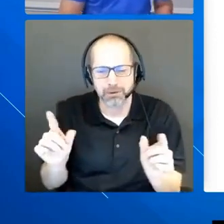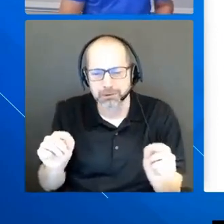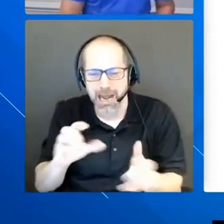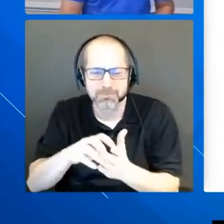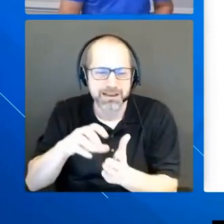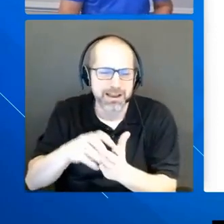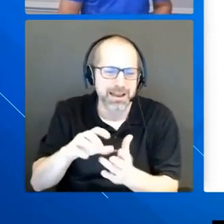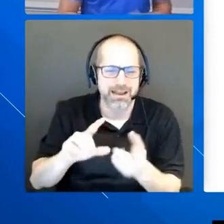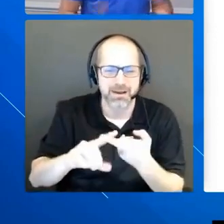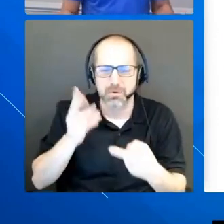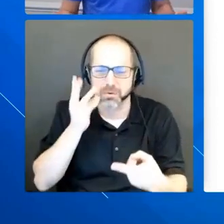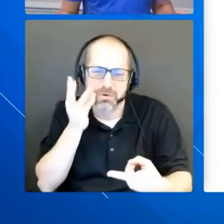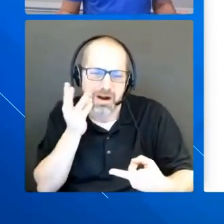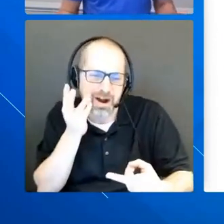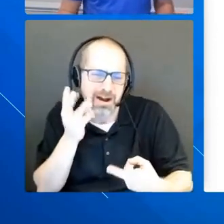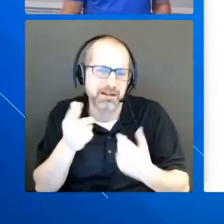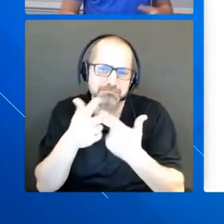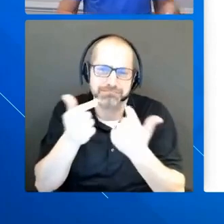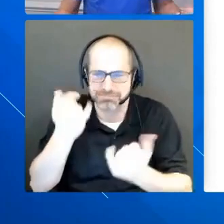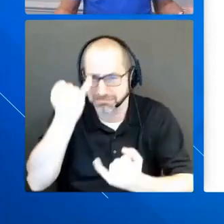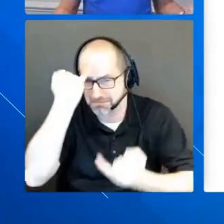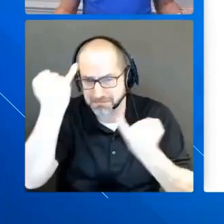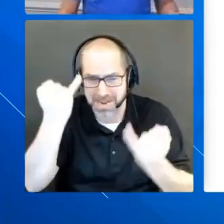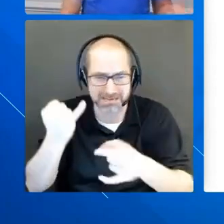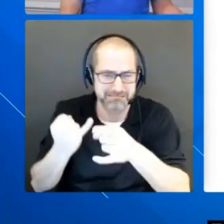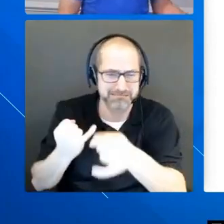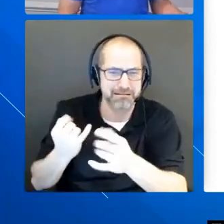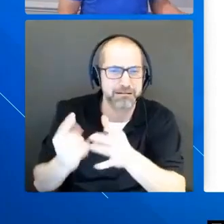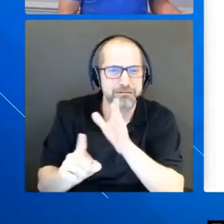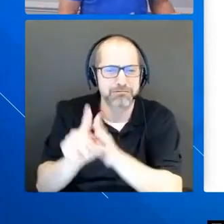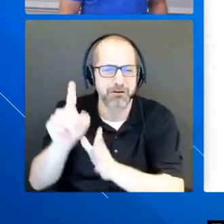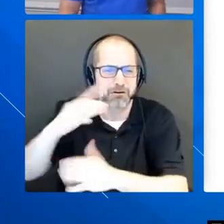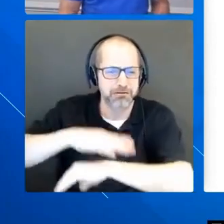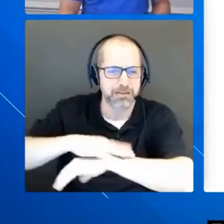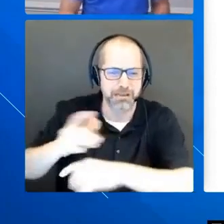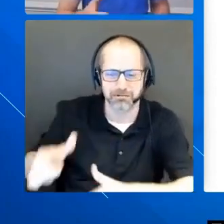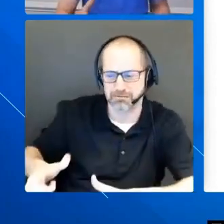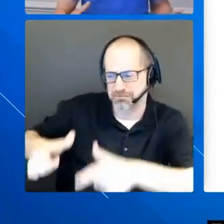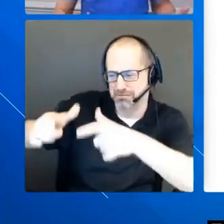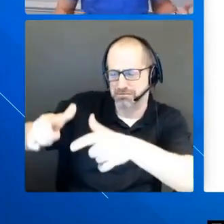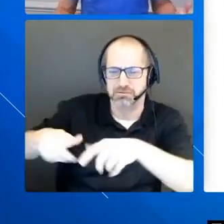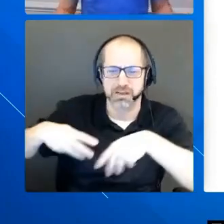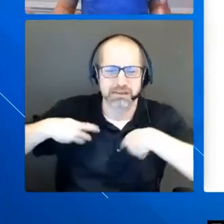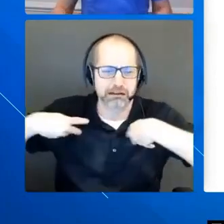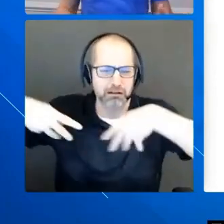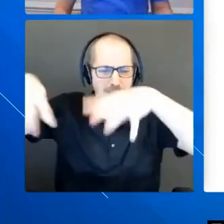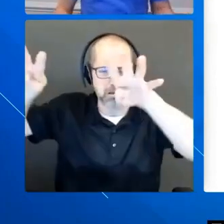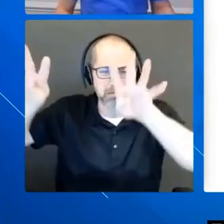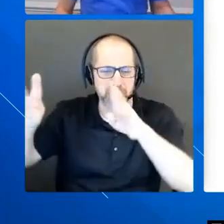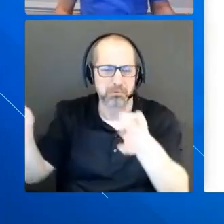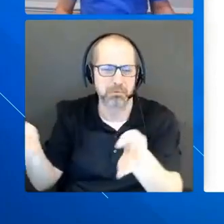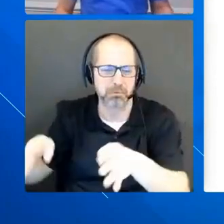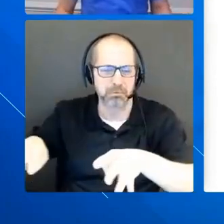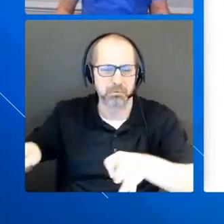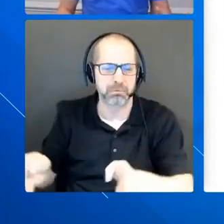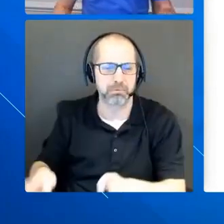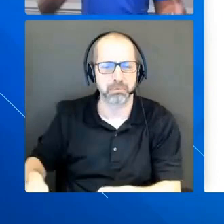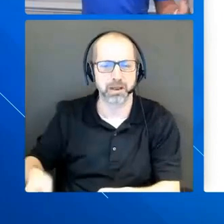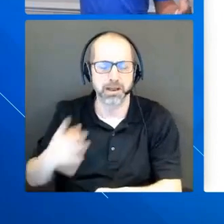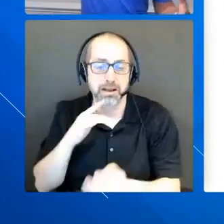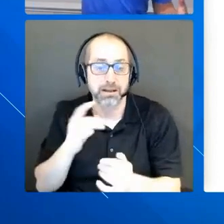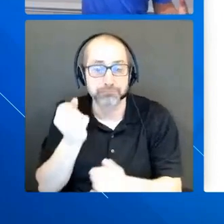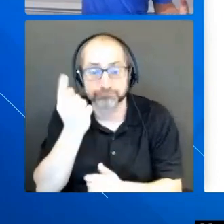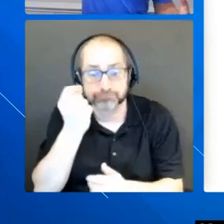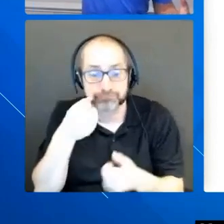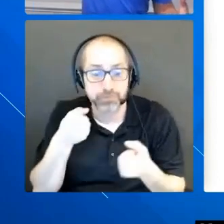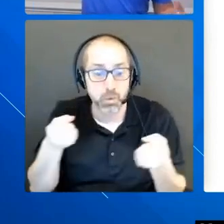wine. Beautiful, right? Tall cocktail tables, beautiful tablecloths on them. What about attendees in wheelchairs? Their